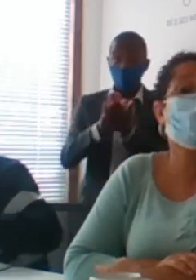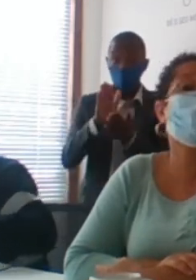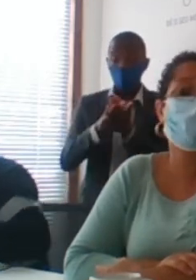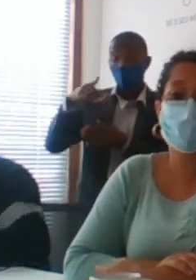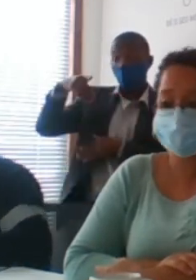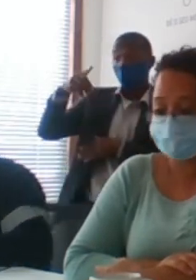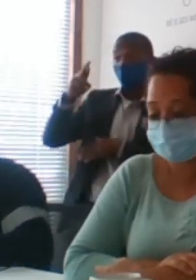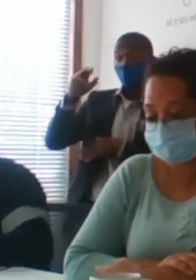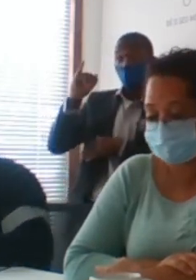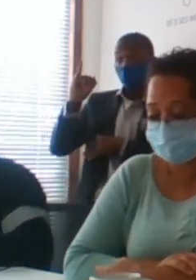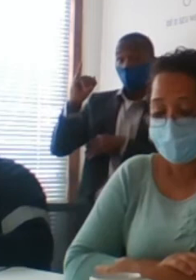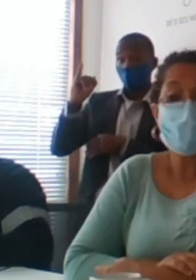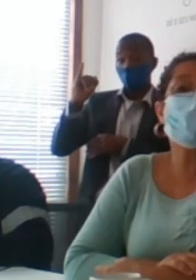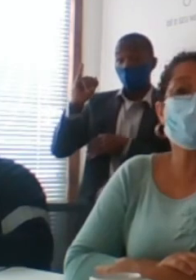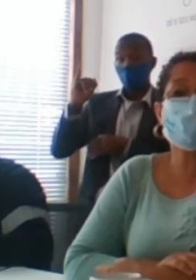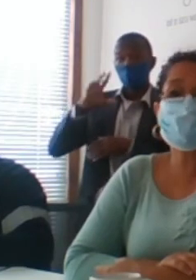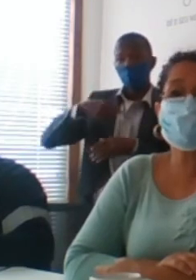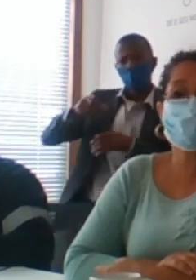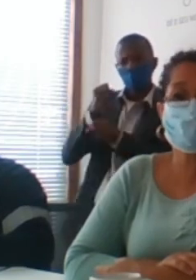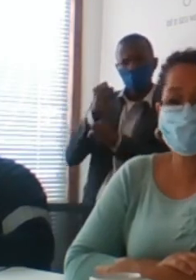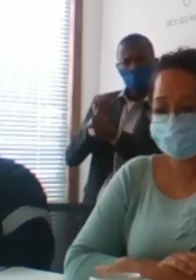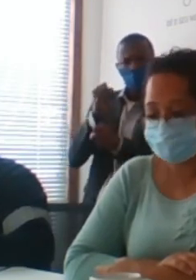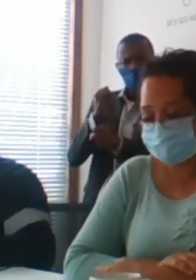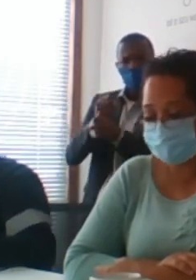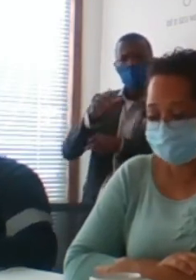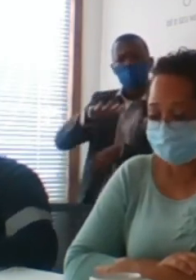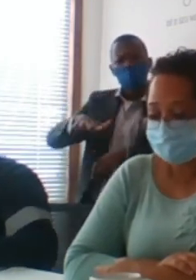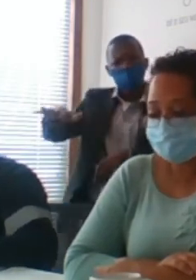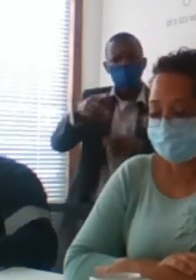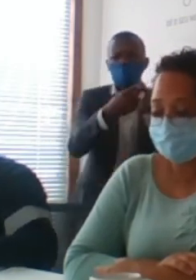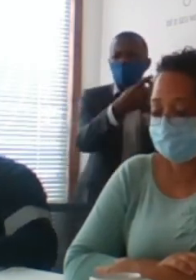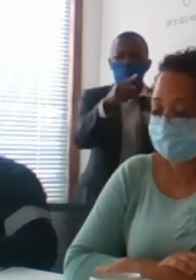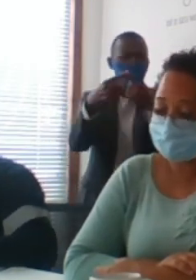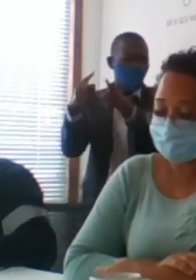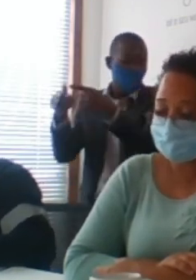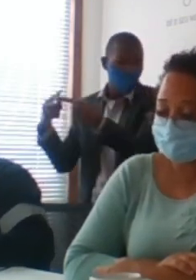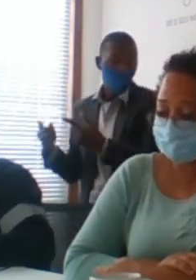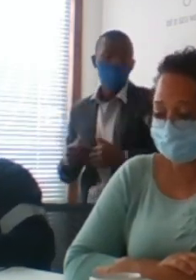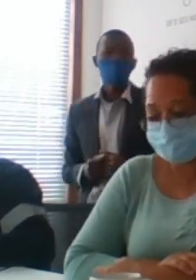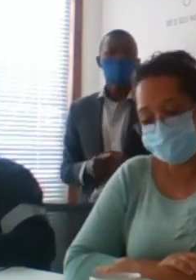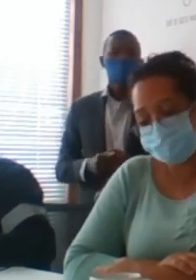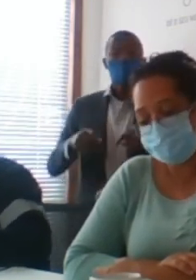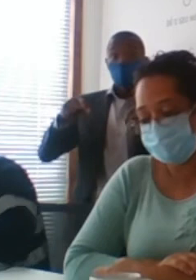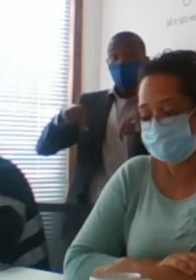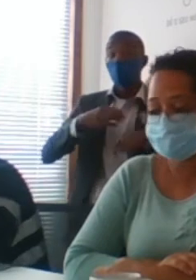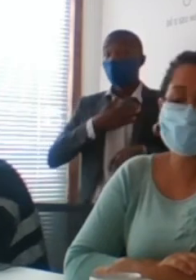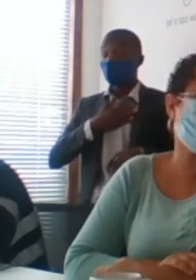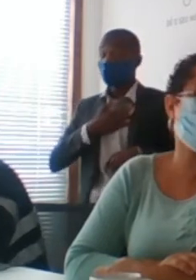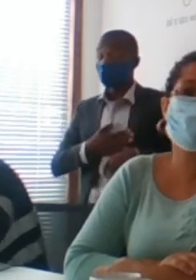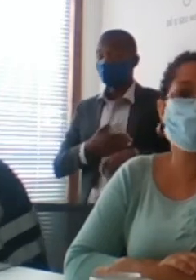to hire people with disabilities. Well, it is time to change that. Today we will be lovingly referring them